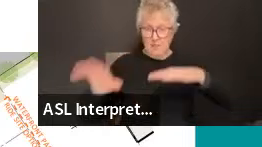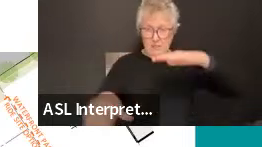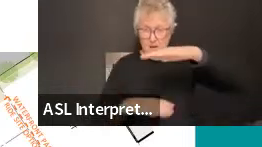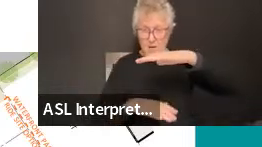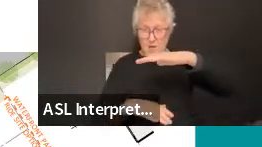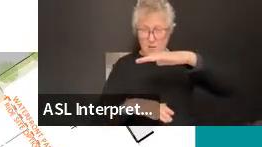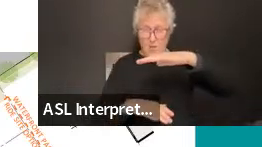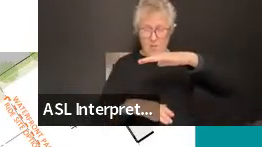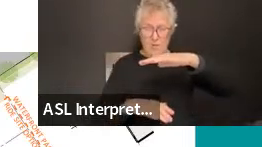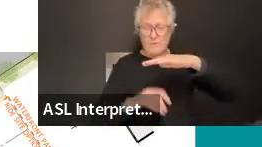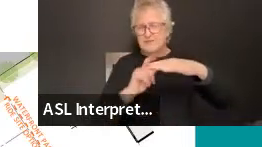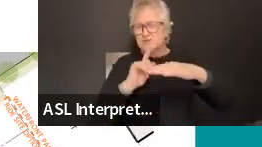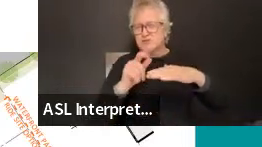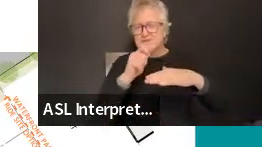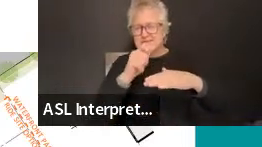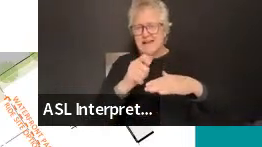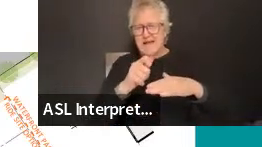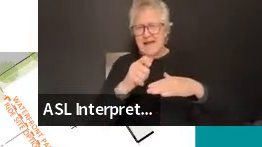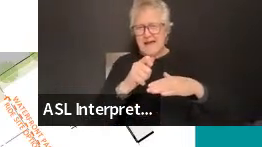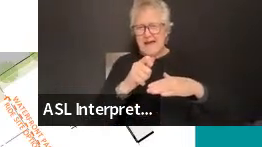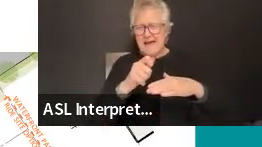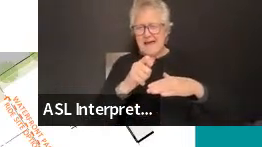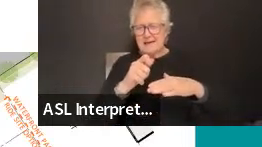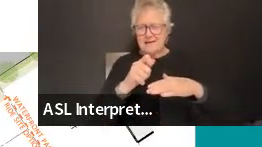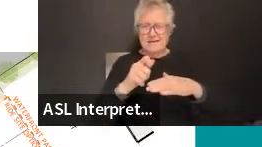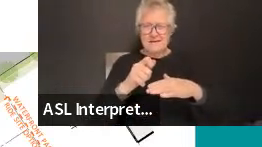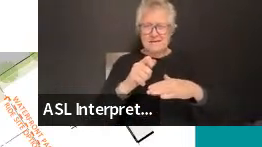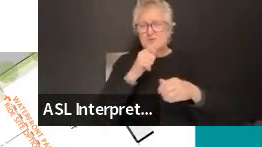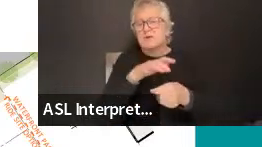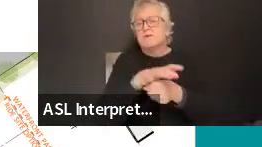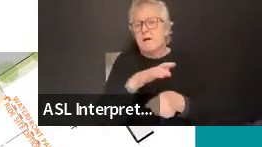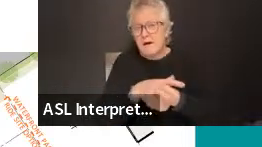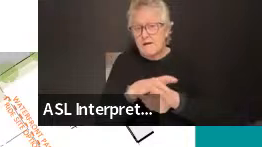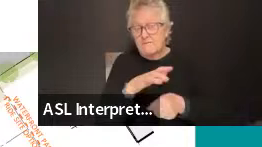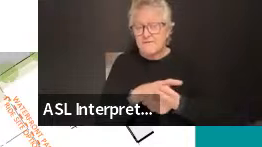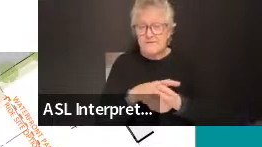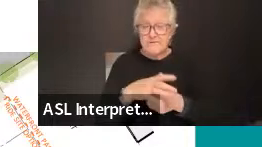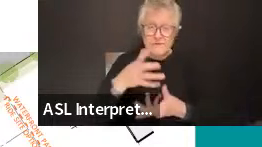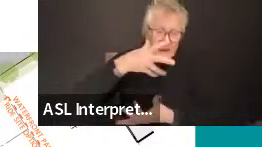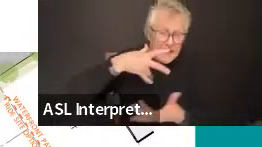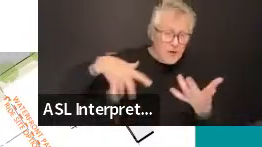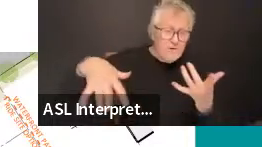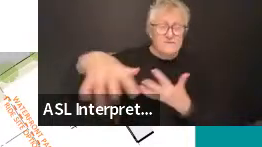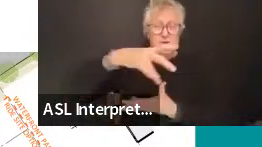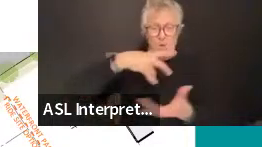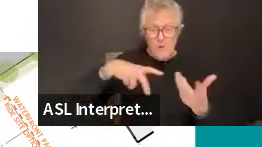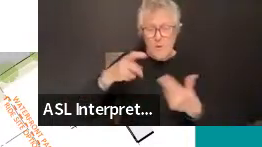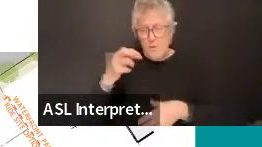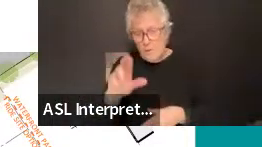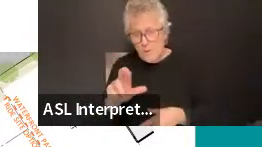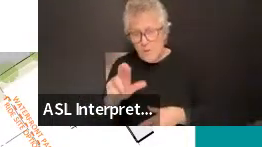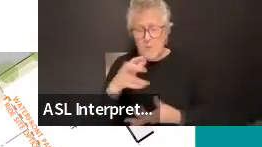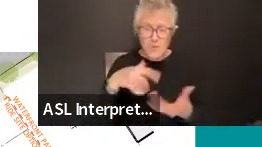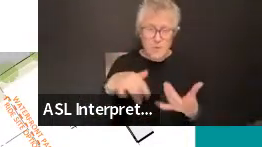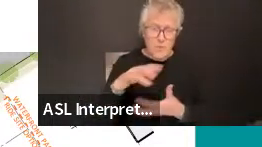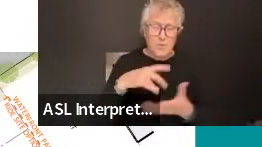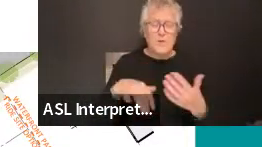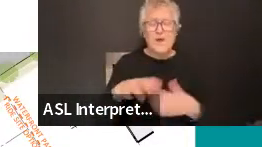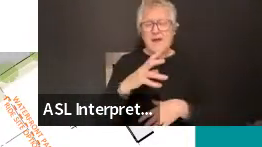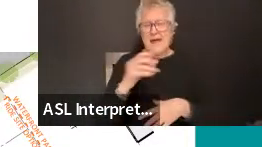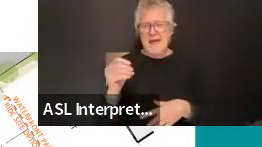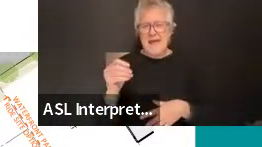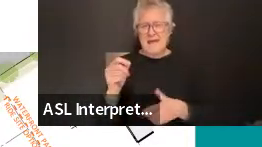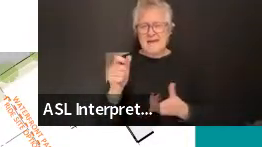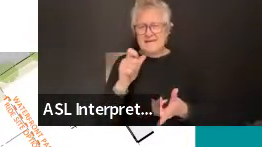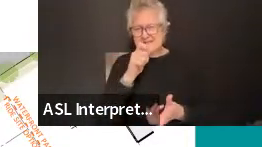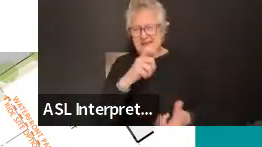feel ominous to come in underneath something. It's turned out we're not really that worried about that condition here because the